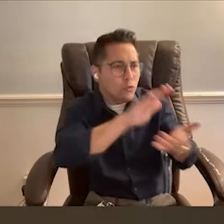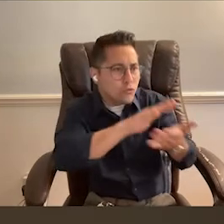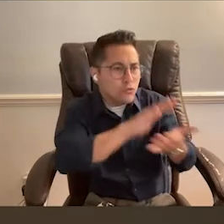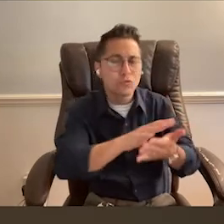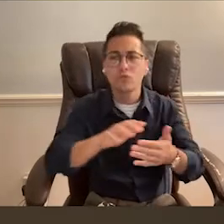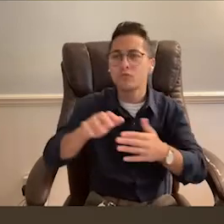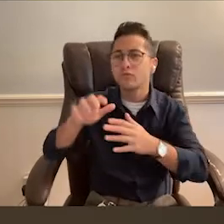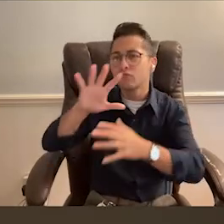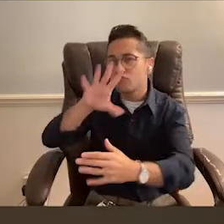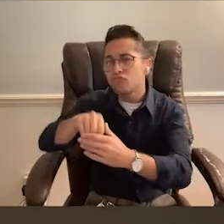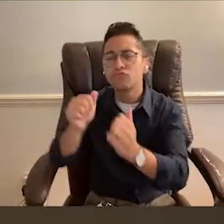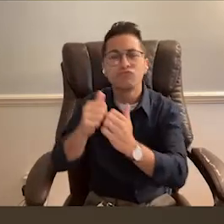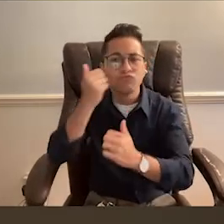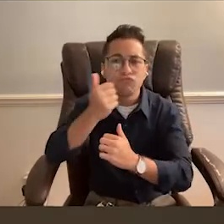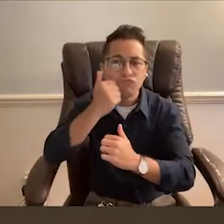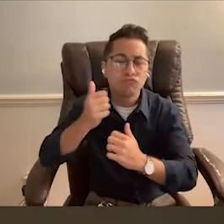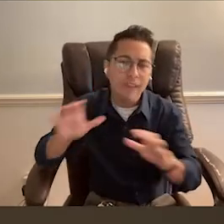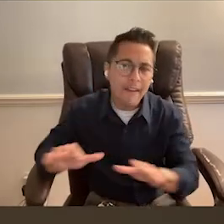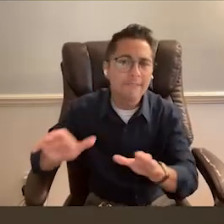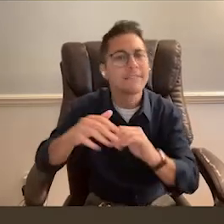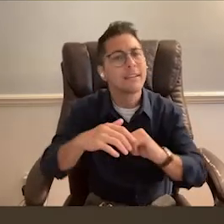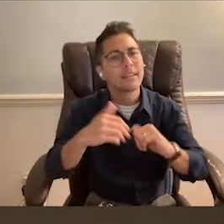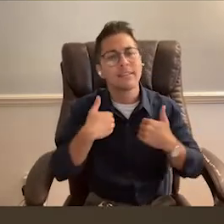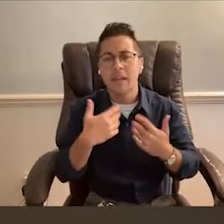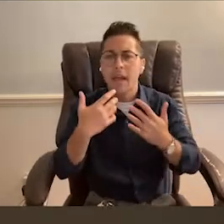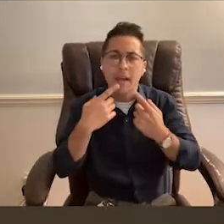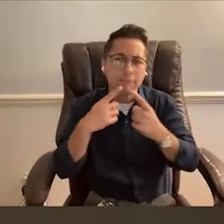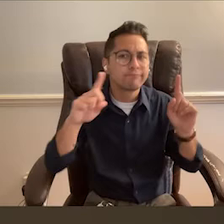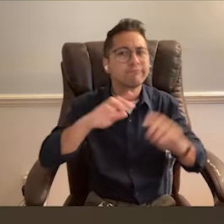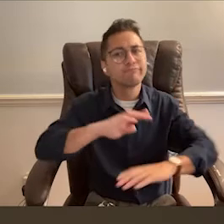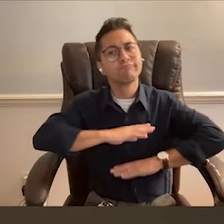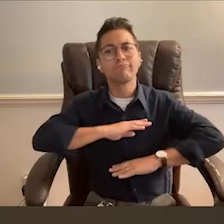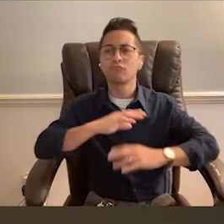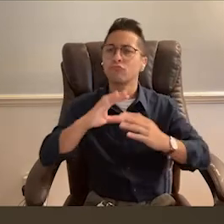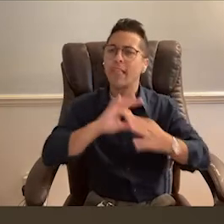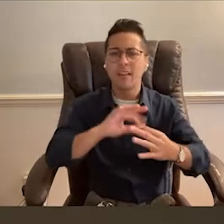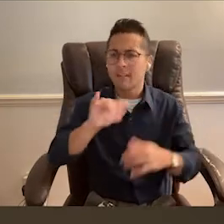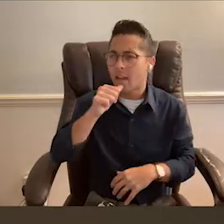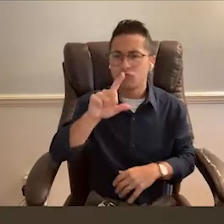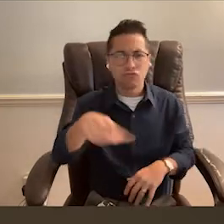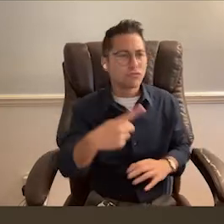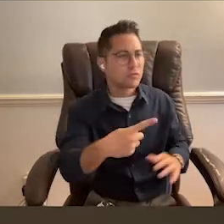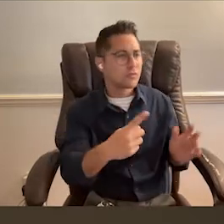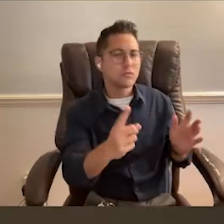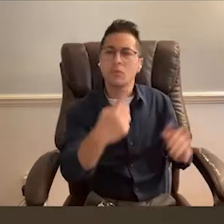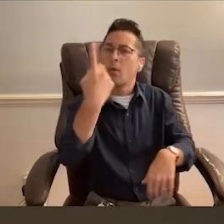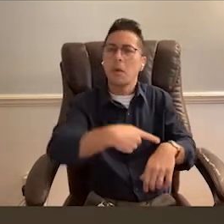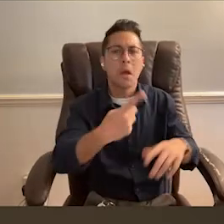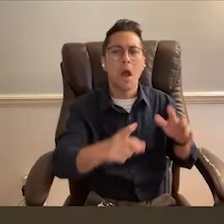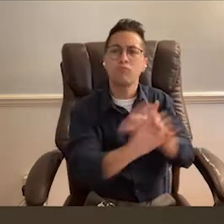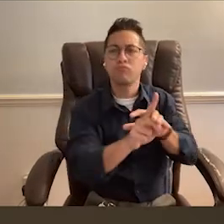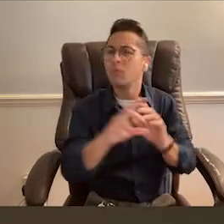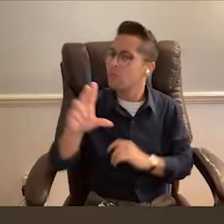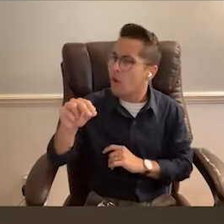It disrupts a person's ability to work or attend school, carry out daily activities, engage in satisfying relationships. And it's not